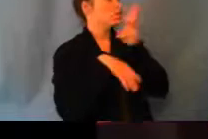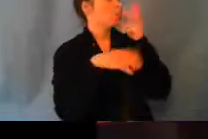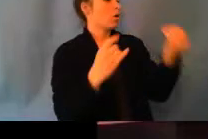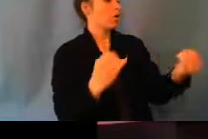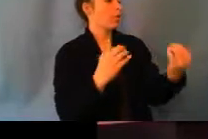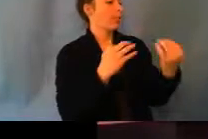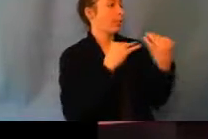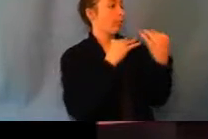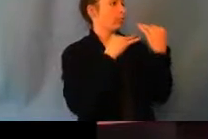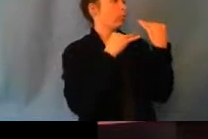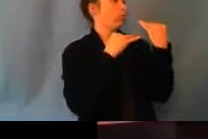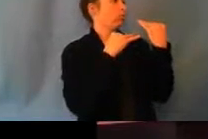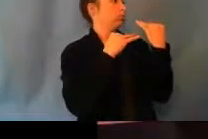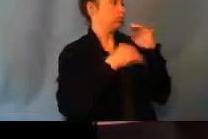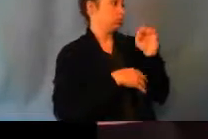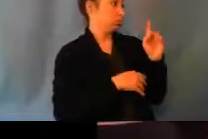in.